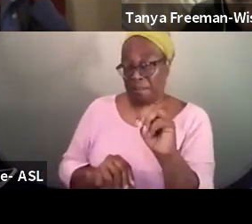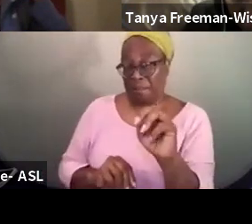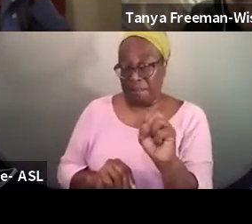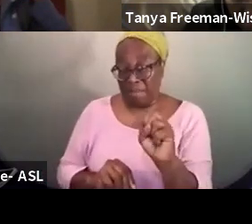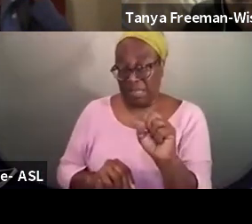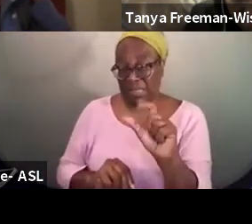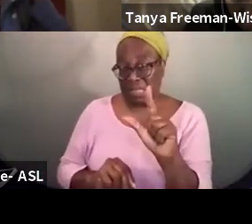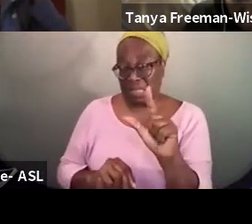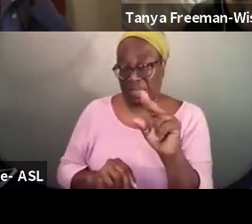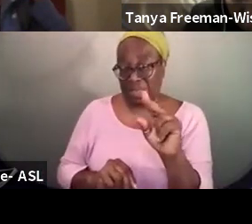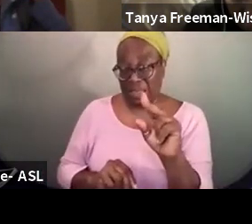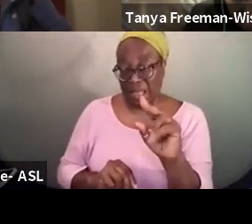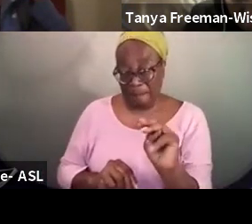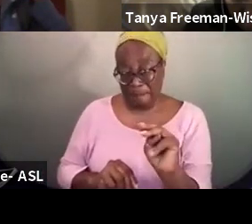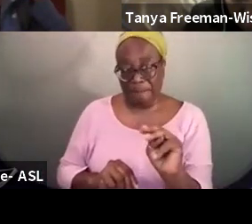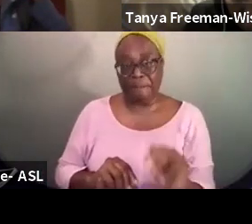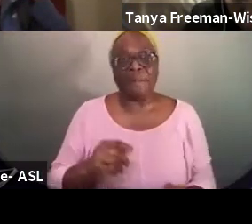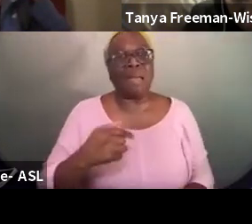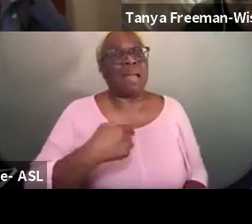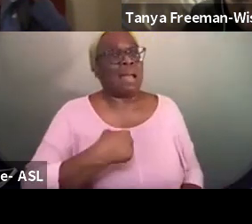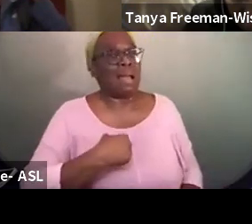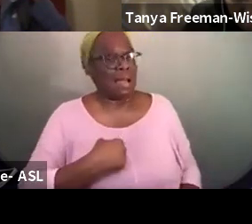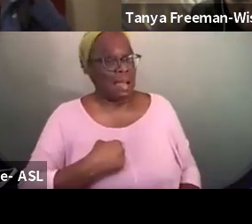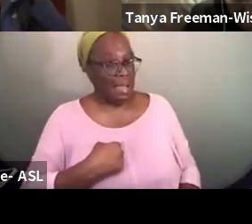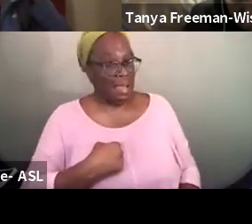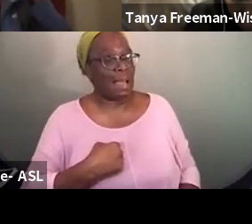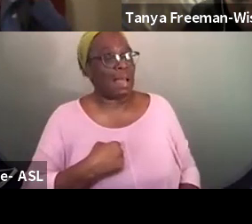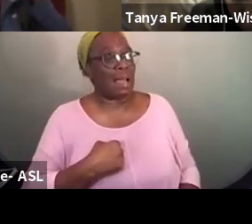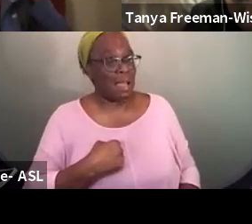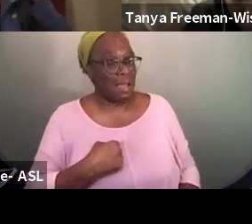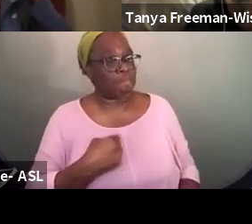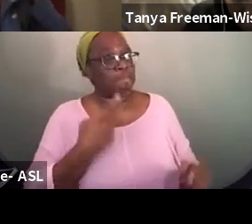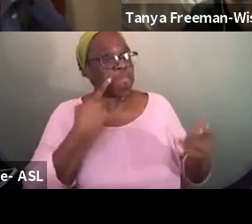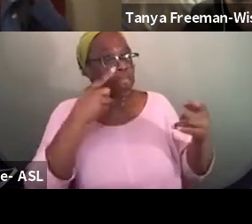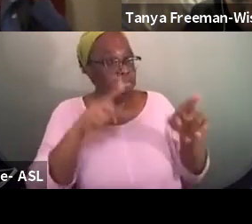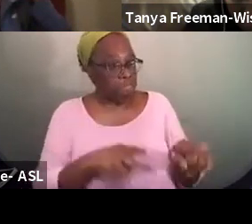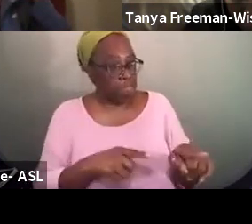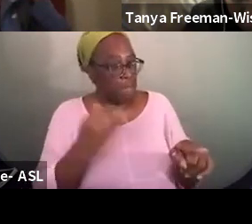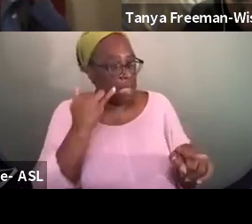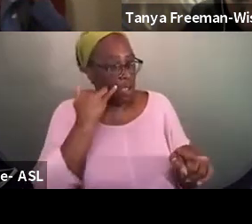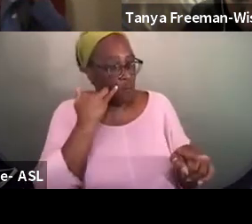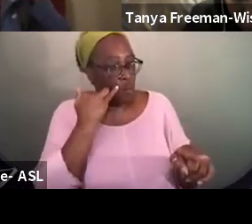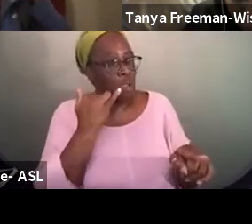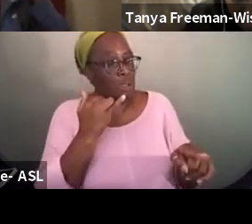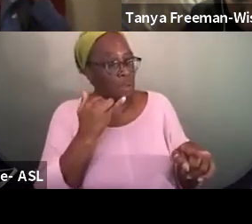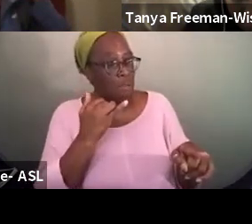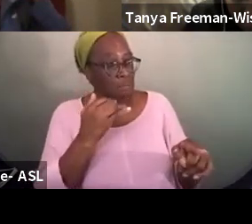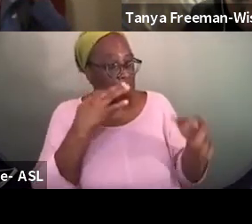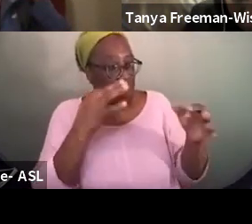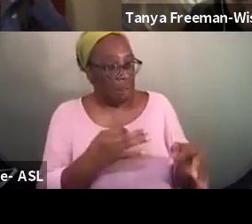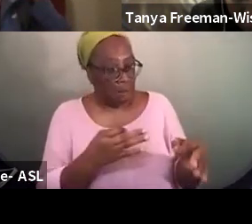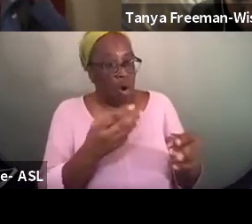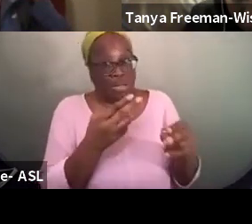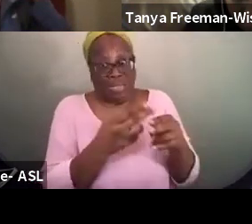I want to say that I am in agreement that if we come up with another temporary policy for this coming year and